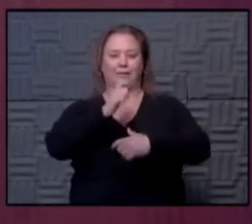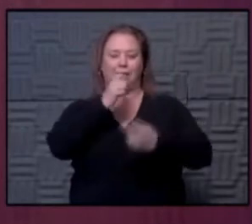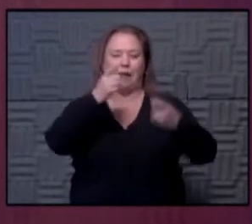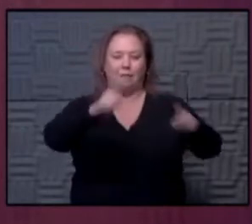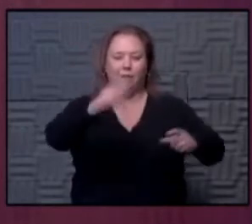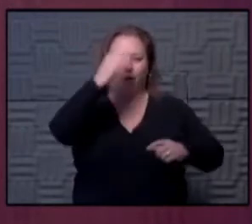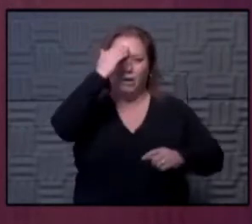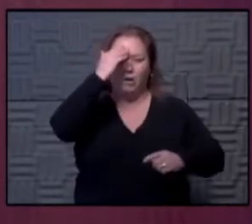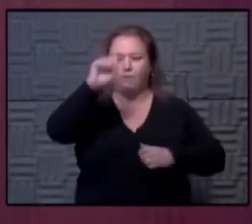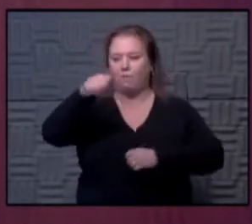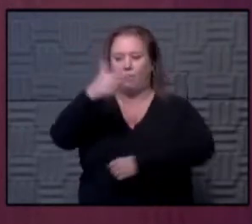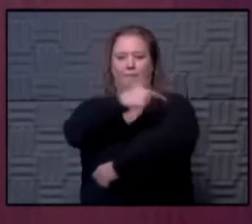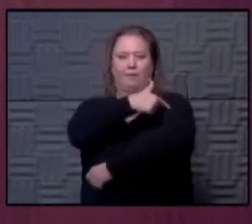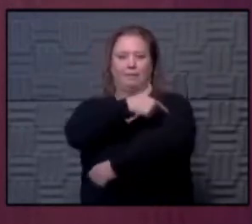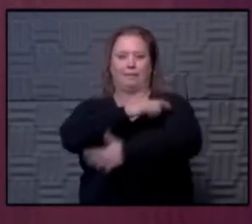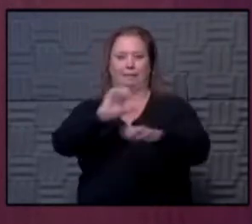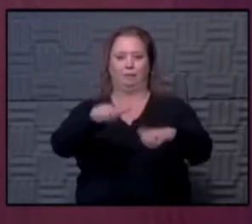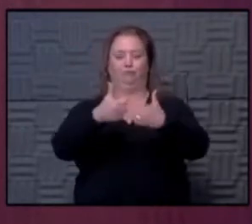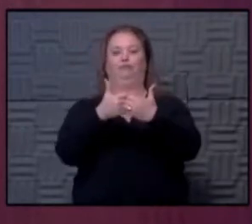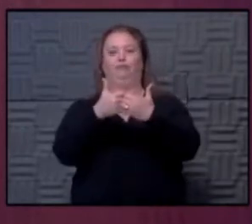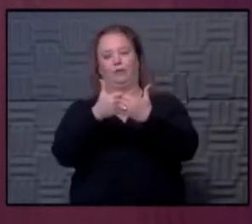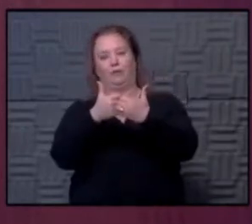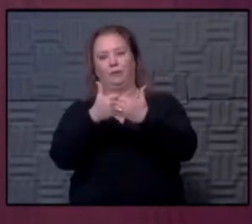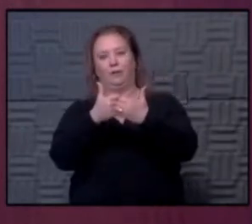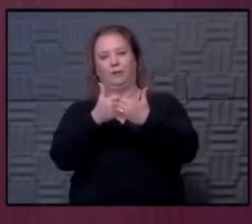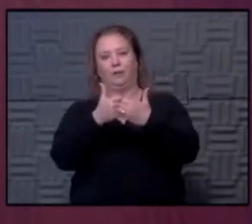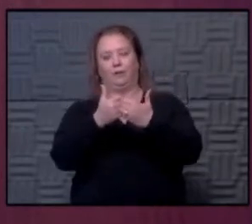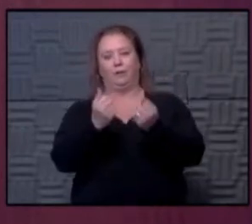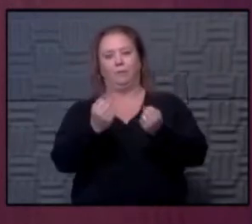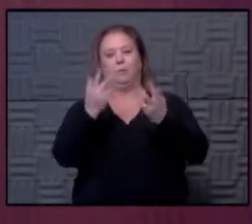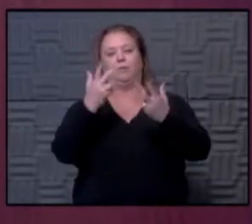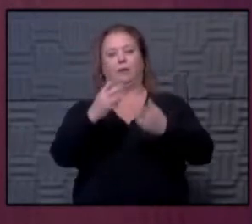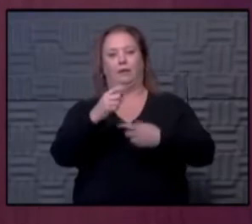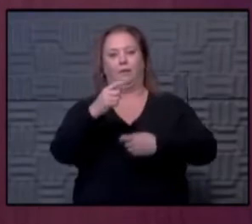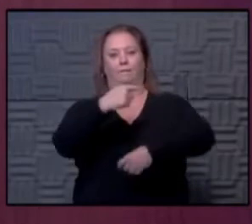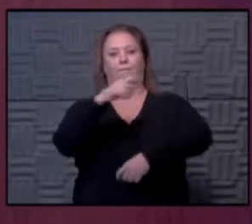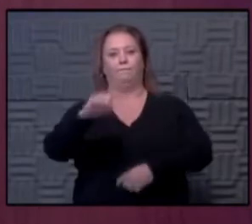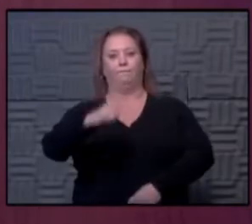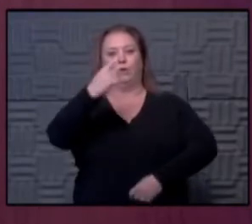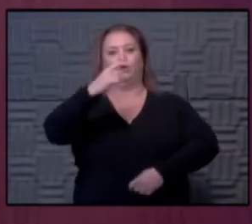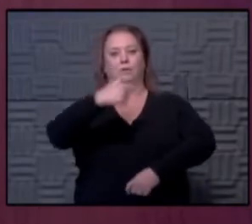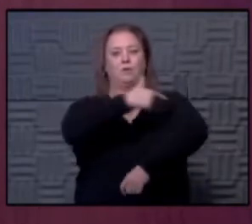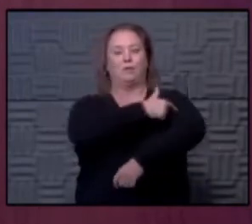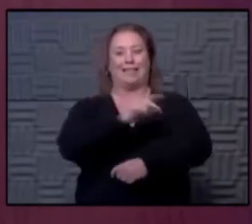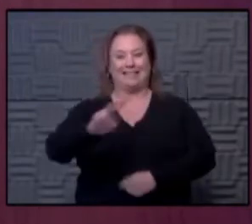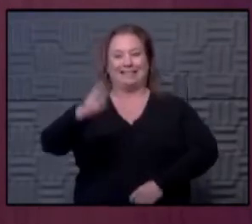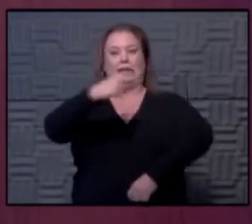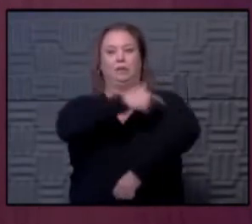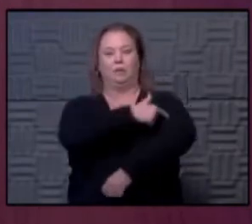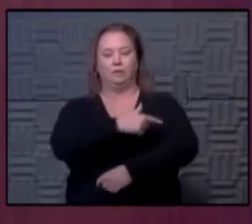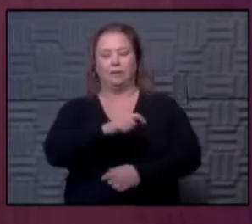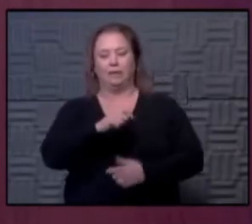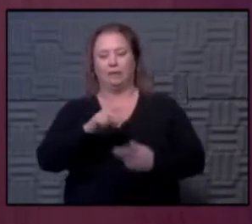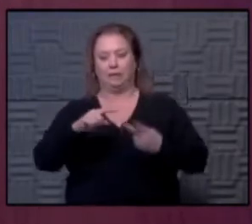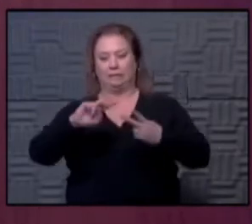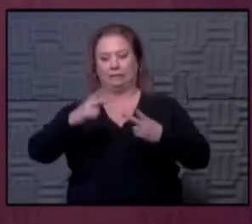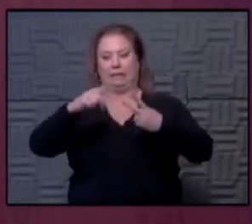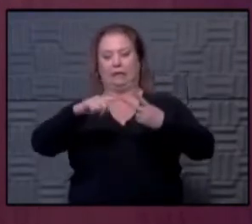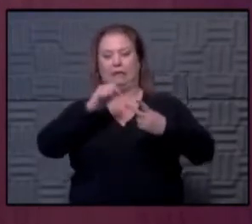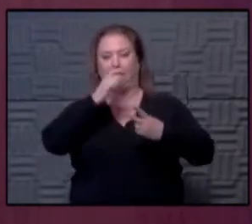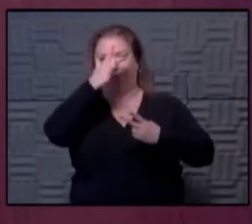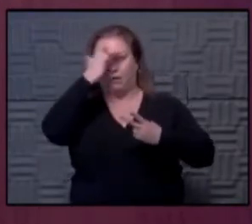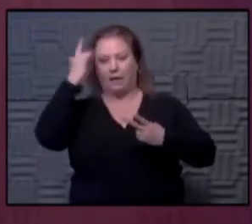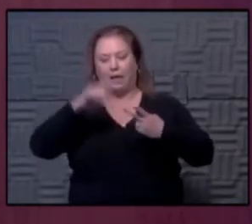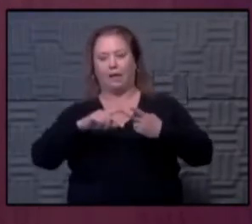happen. We know from other vaccines the challenges of multi-dose regimens and getting that second dose in and not forgetting or moving